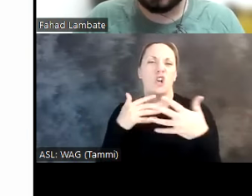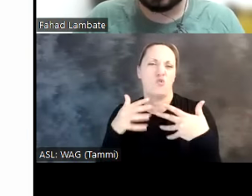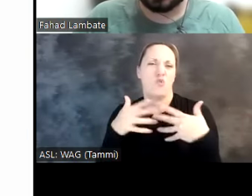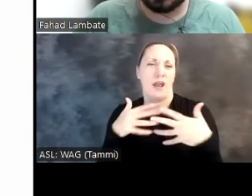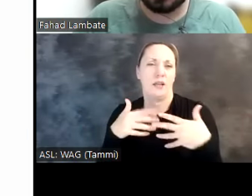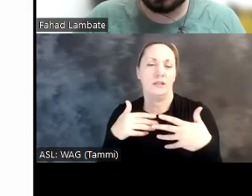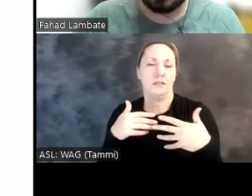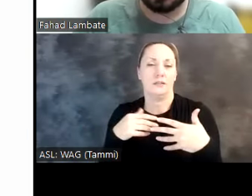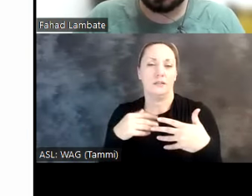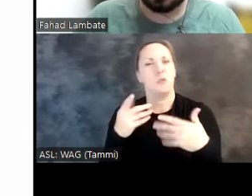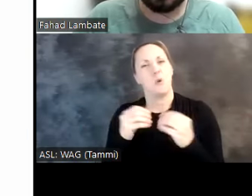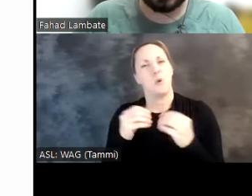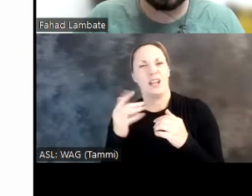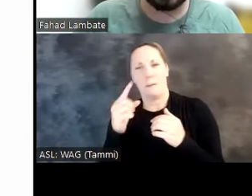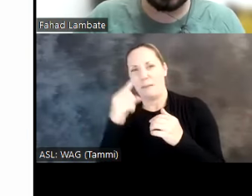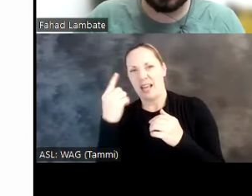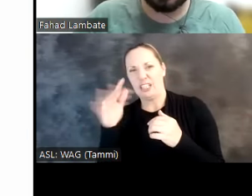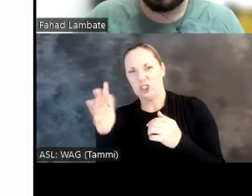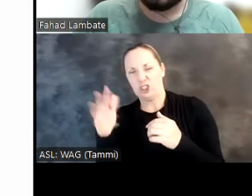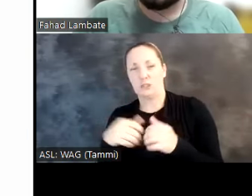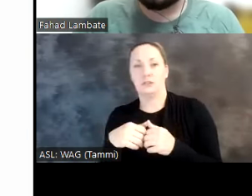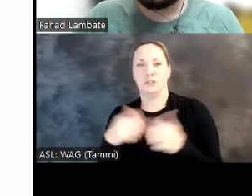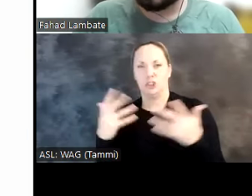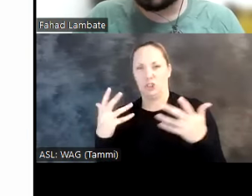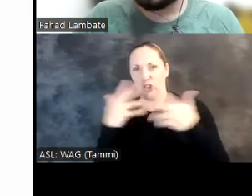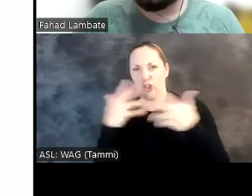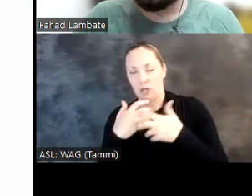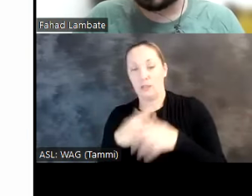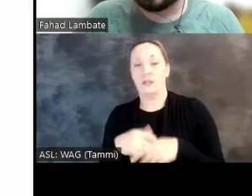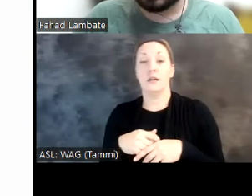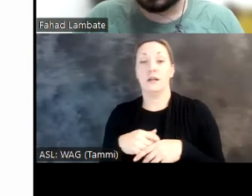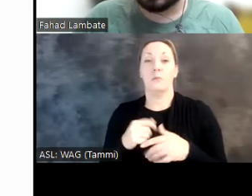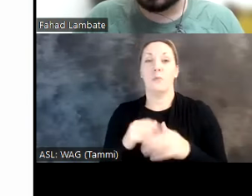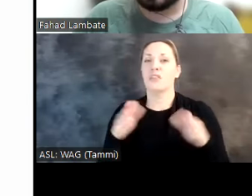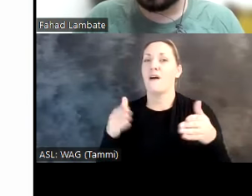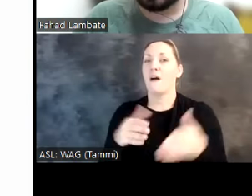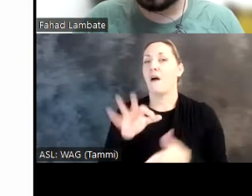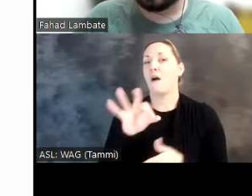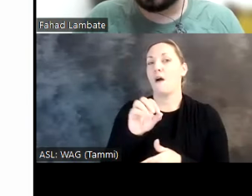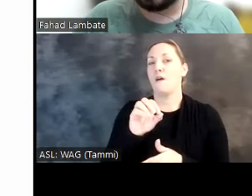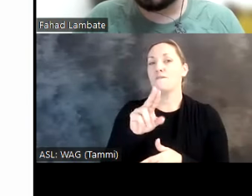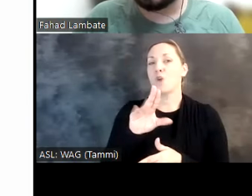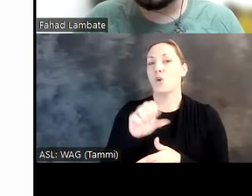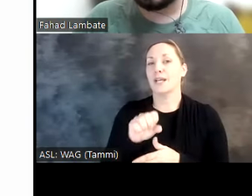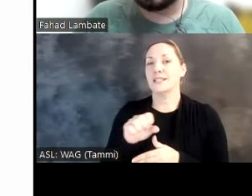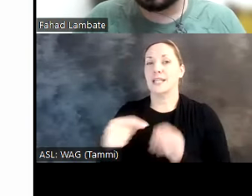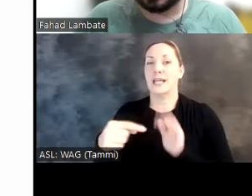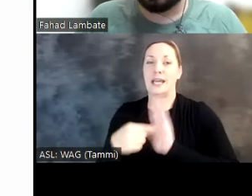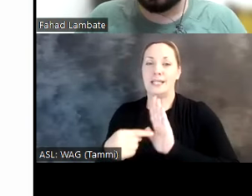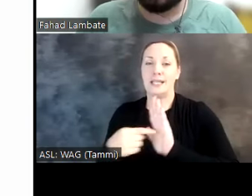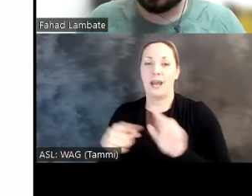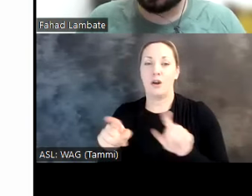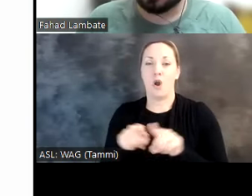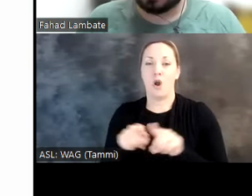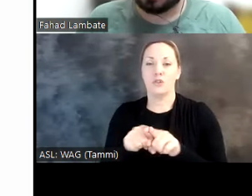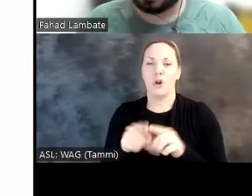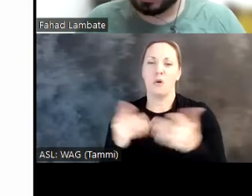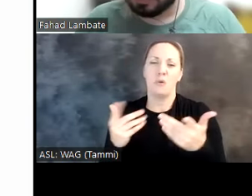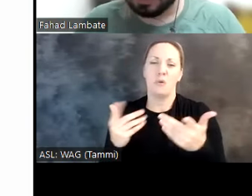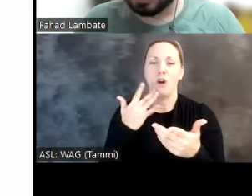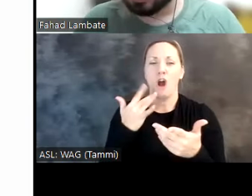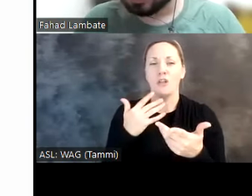or blackish on the blackish side, whereas the focus indicator is also on the side of